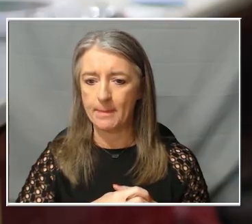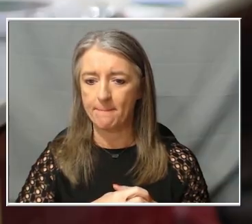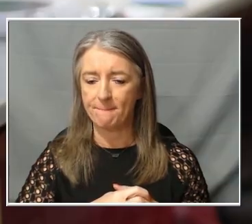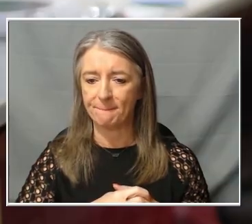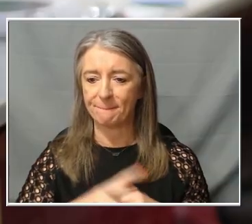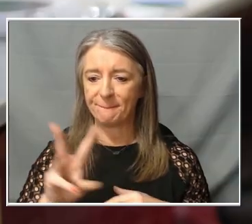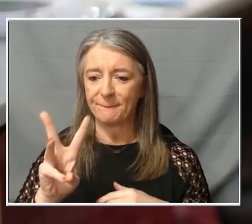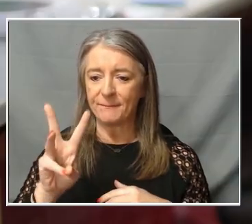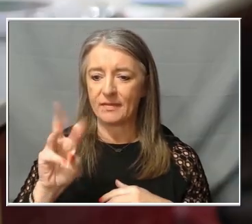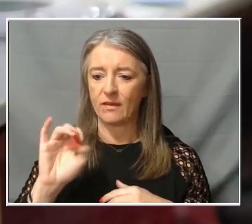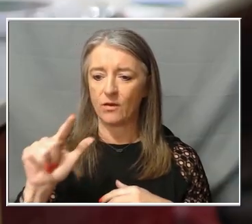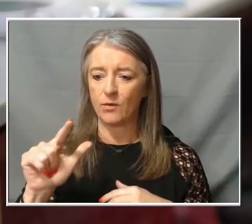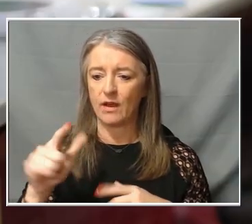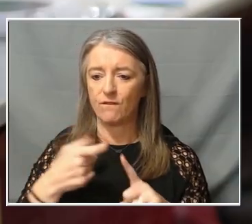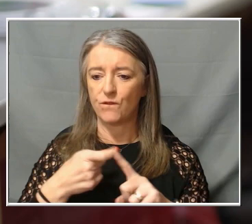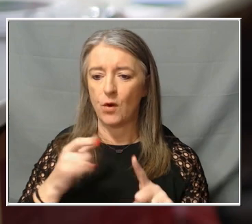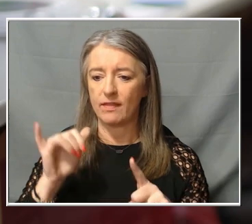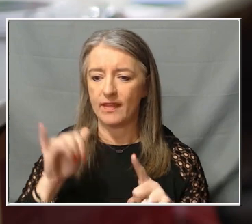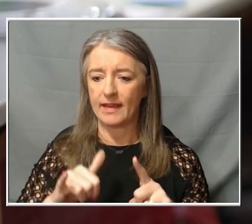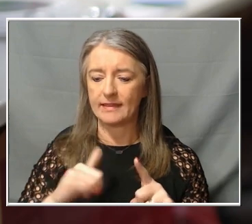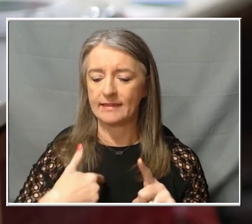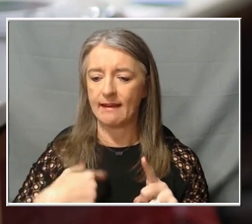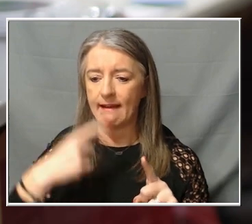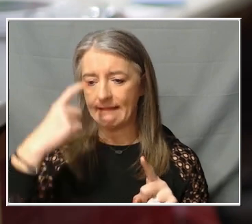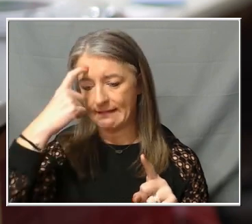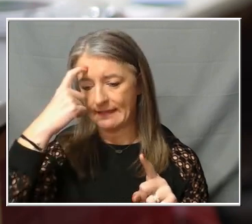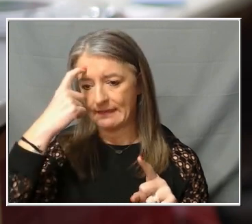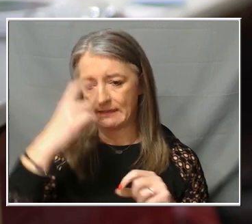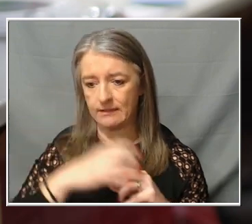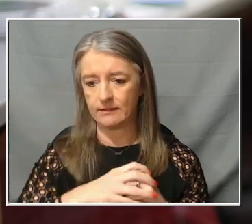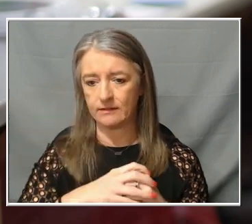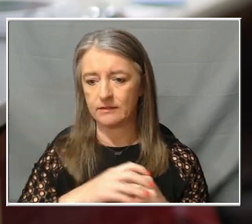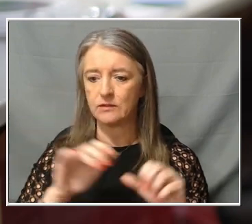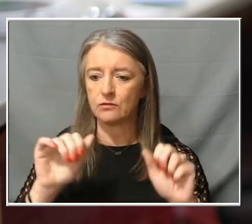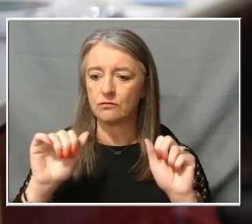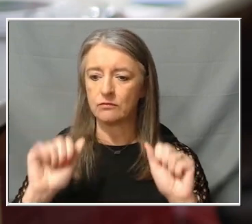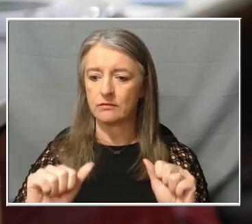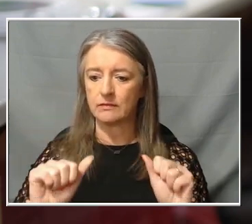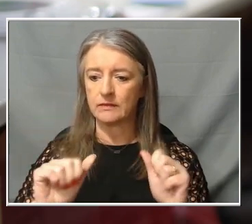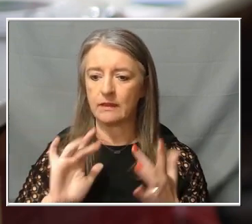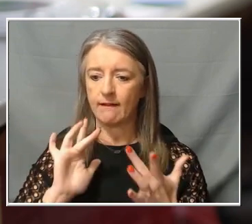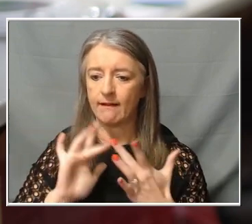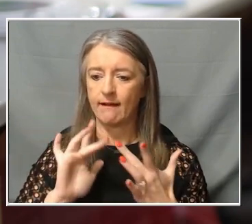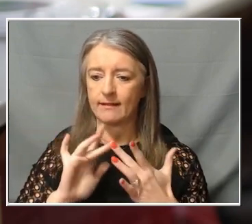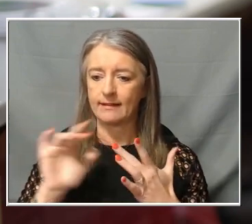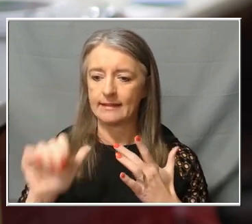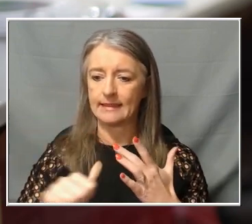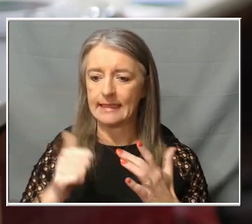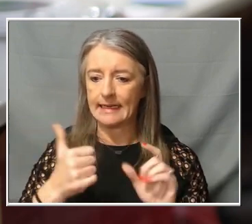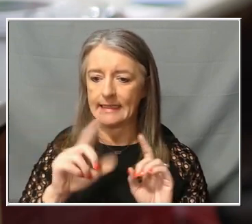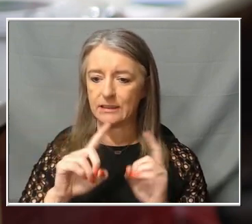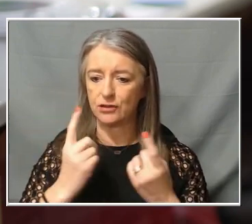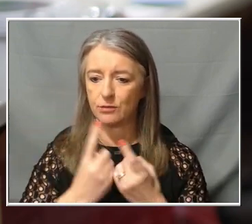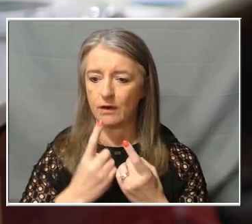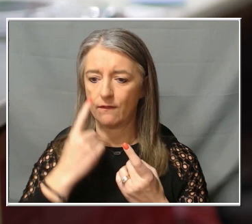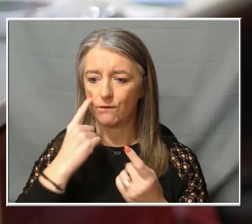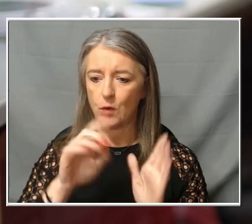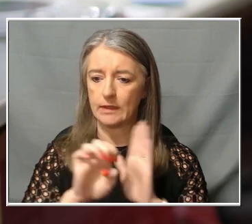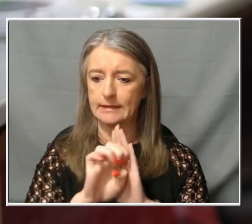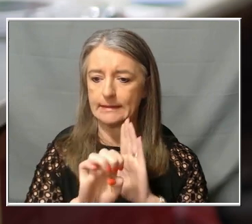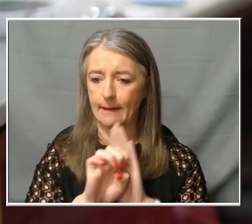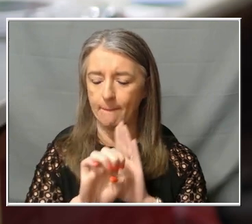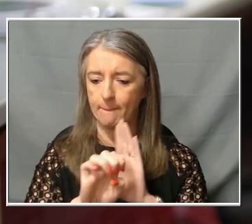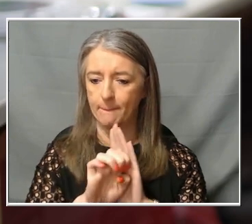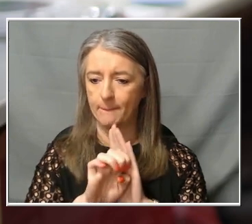Well, For that, I think you can contact any of the departments, for example,